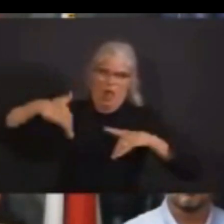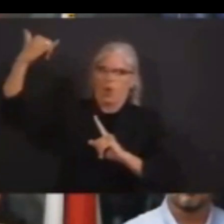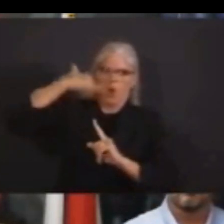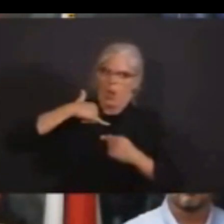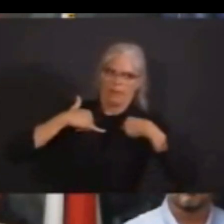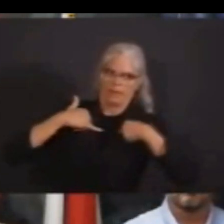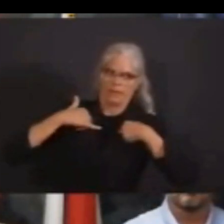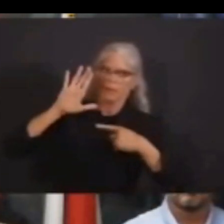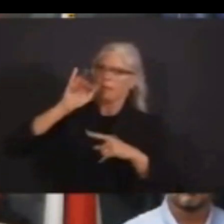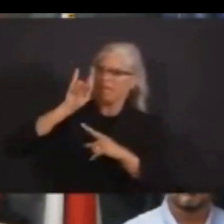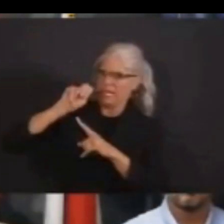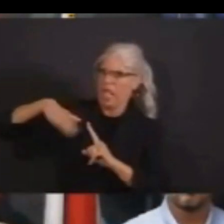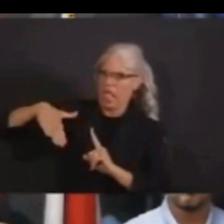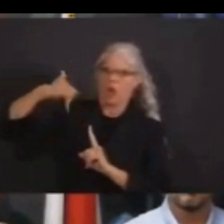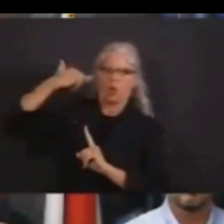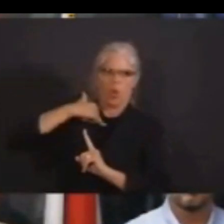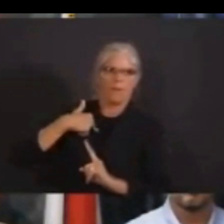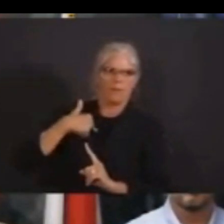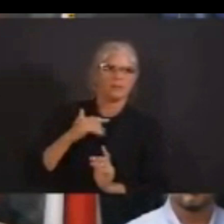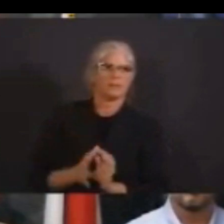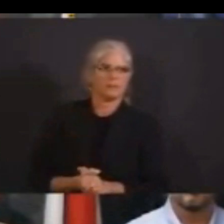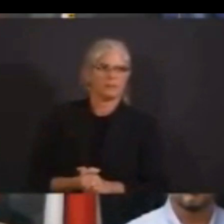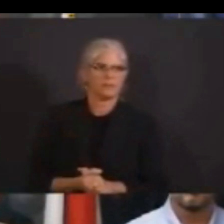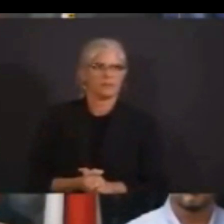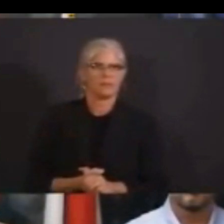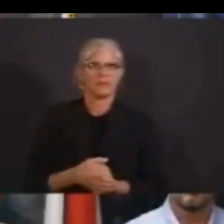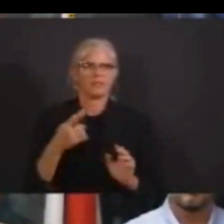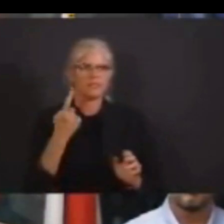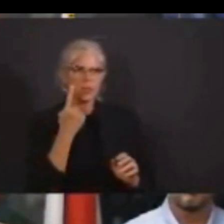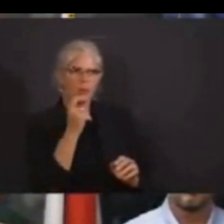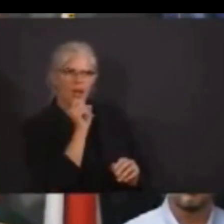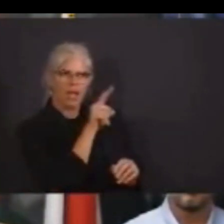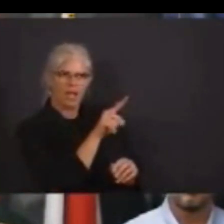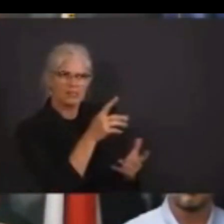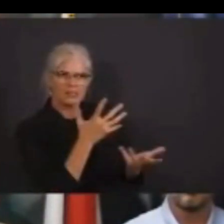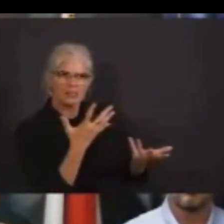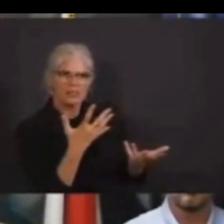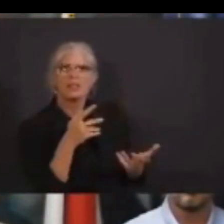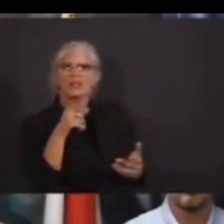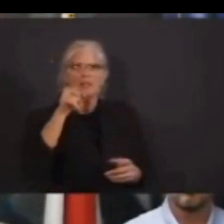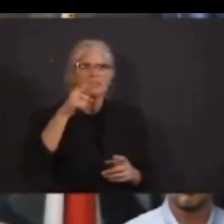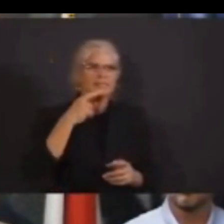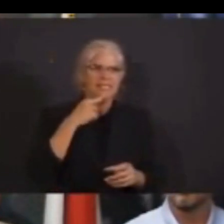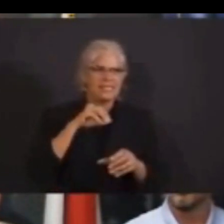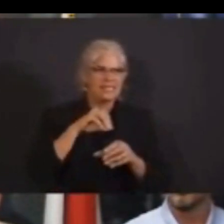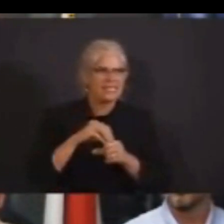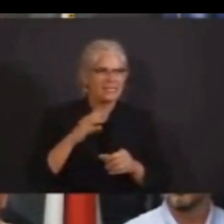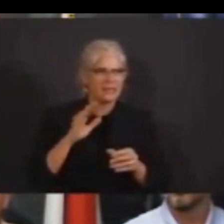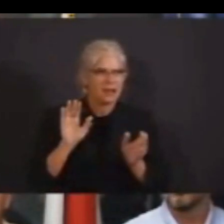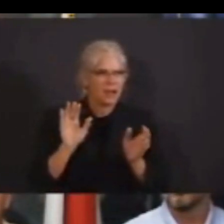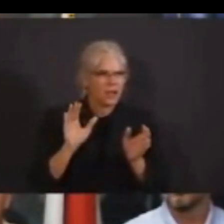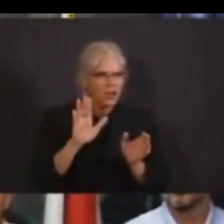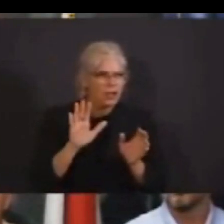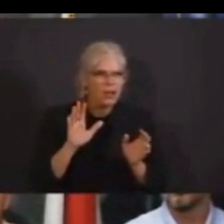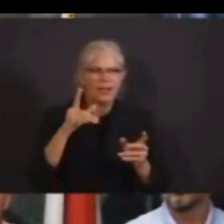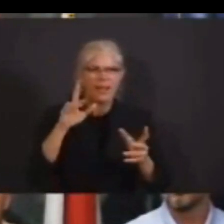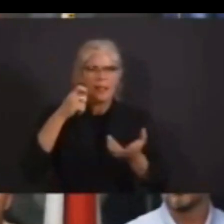did. It wasn't anything that anybody in my office did in terms of saying that it was political. Given the severity of the